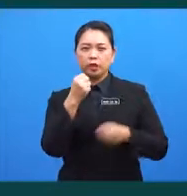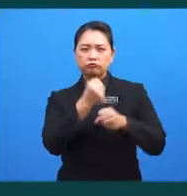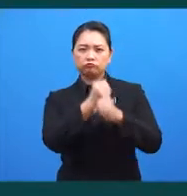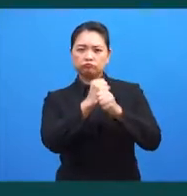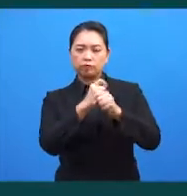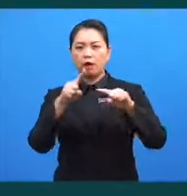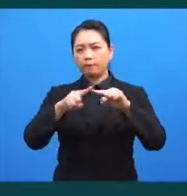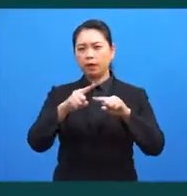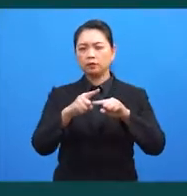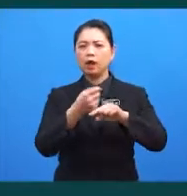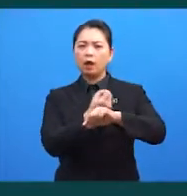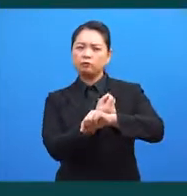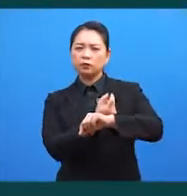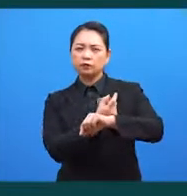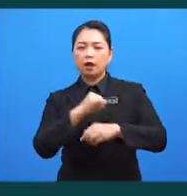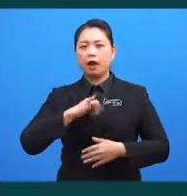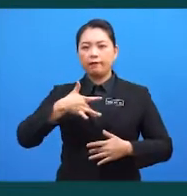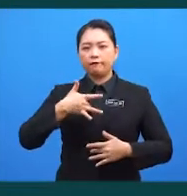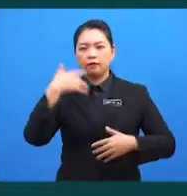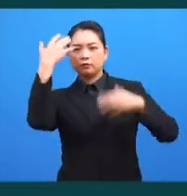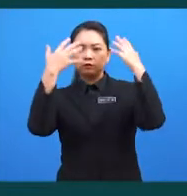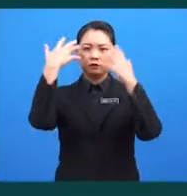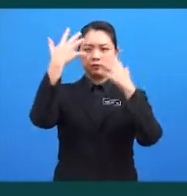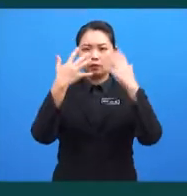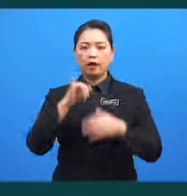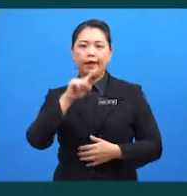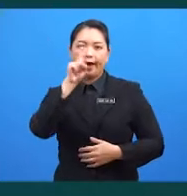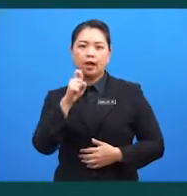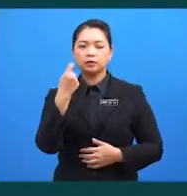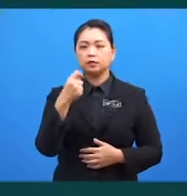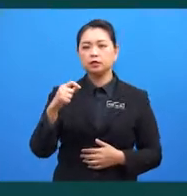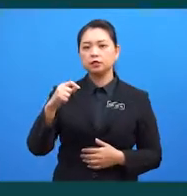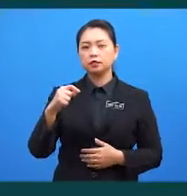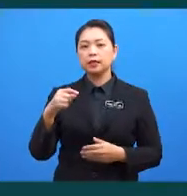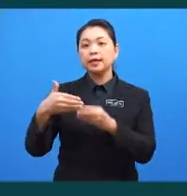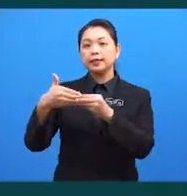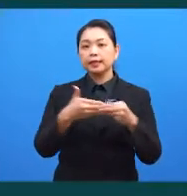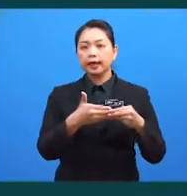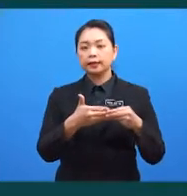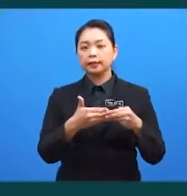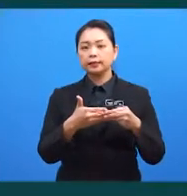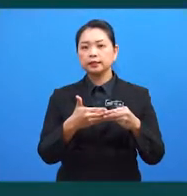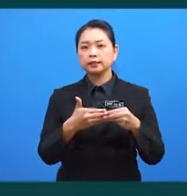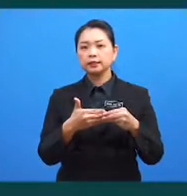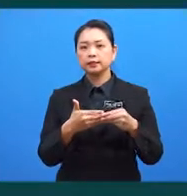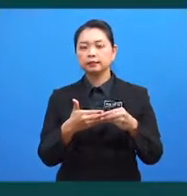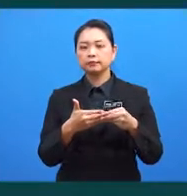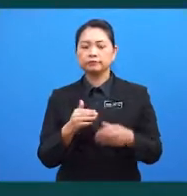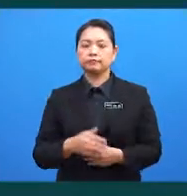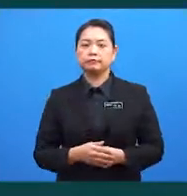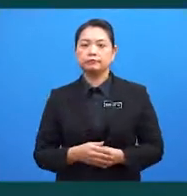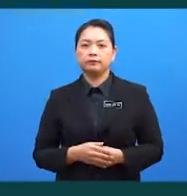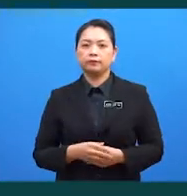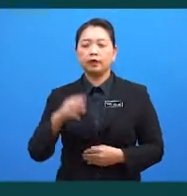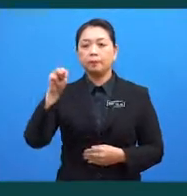but after a while, I felt dizzy and asked the guide is a person who showed tourists places of